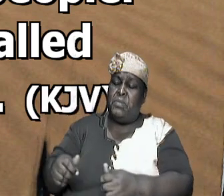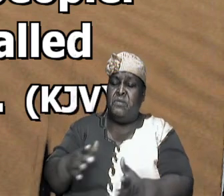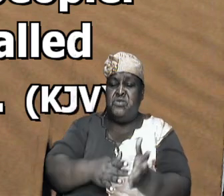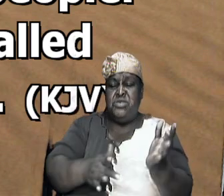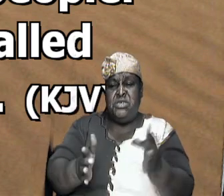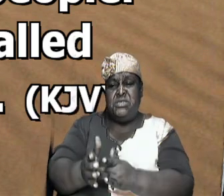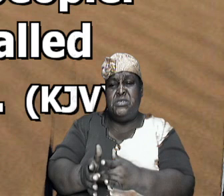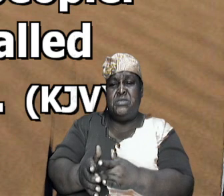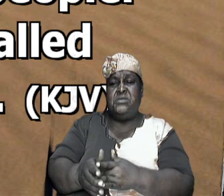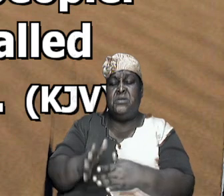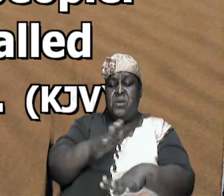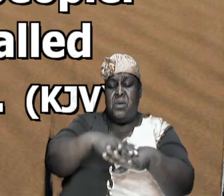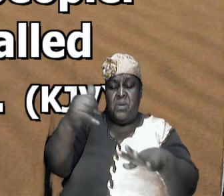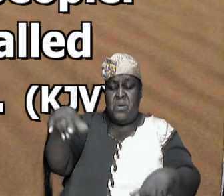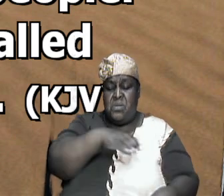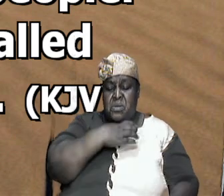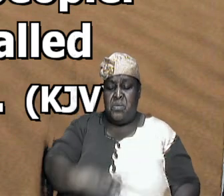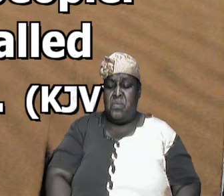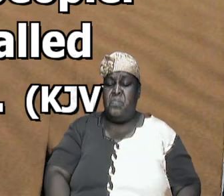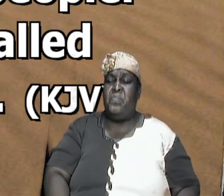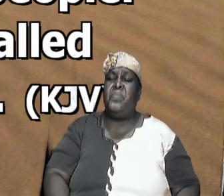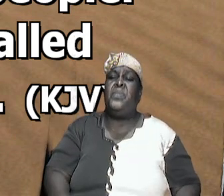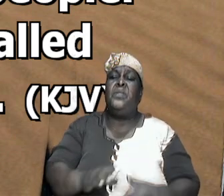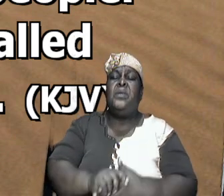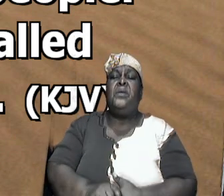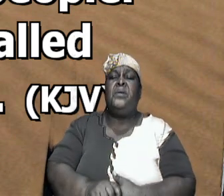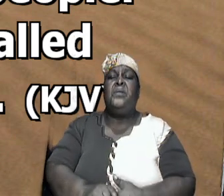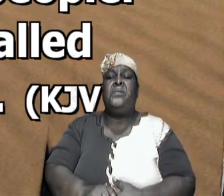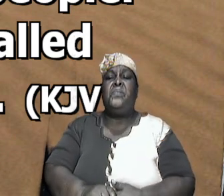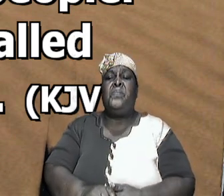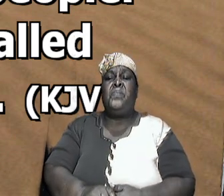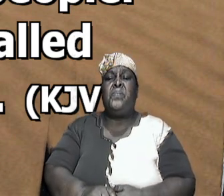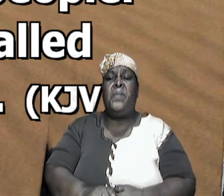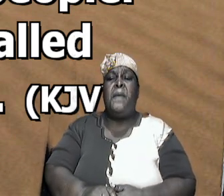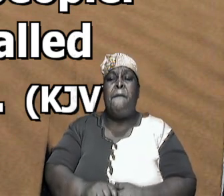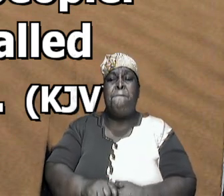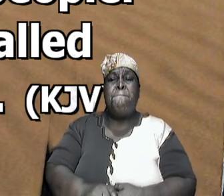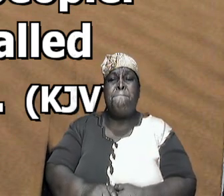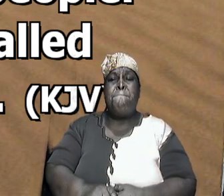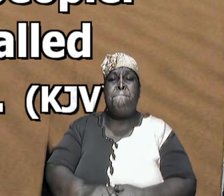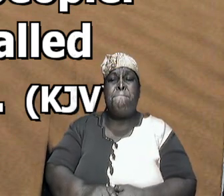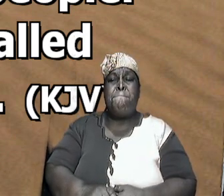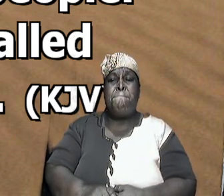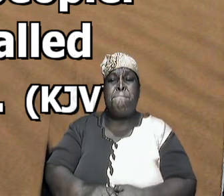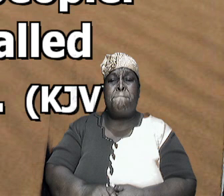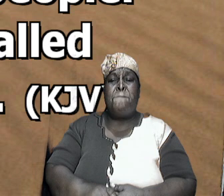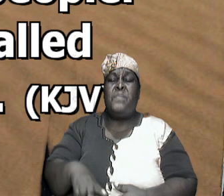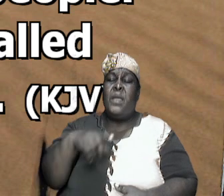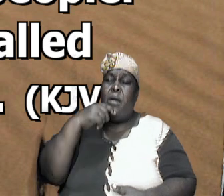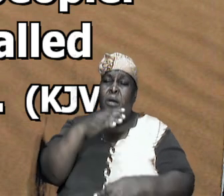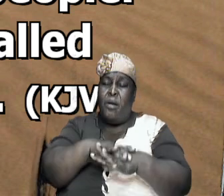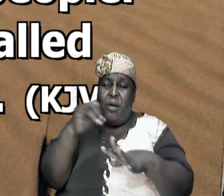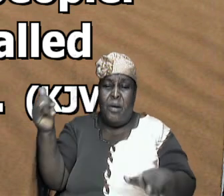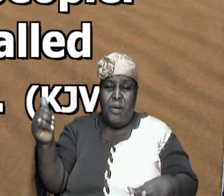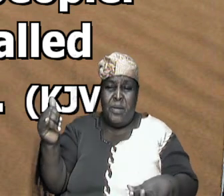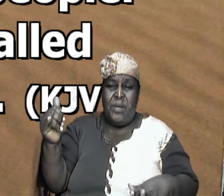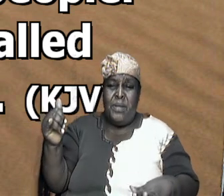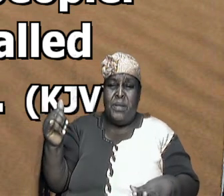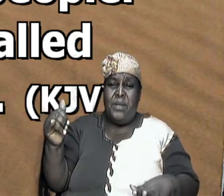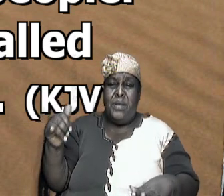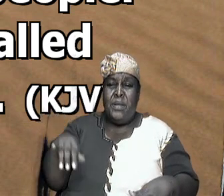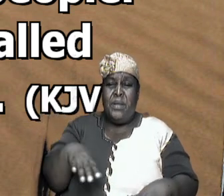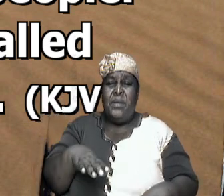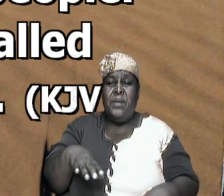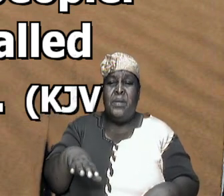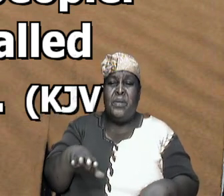We call them Christians. Before this, you know, they were referred to as, or